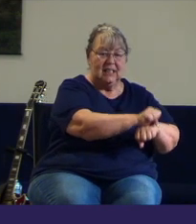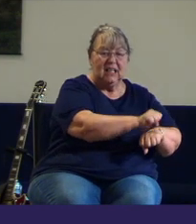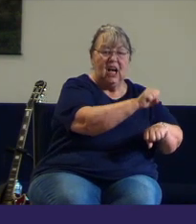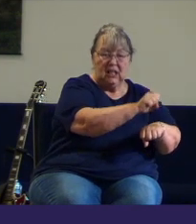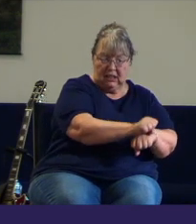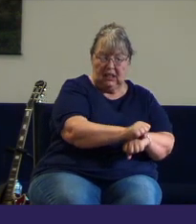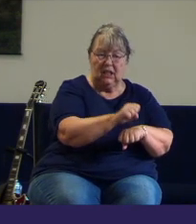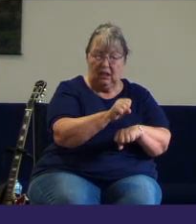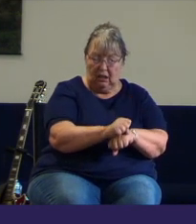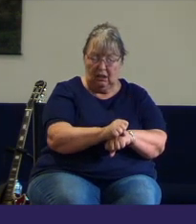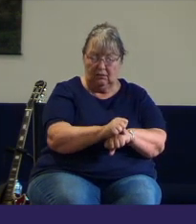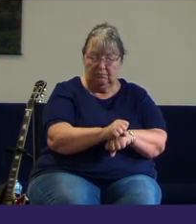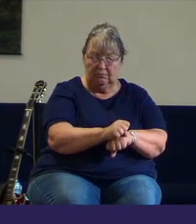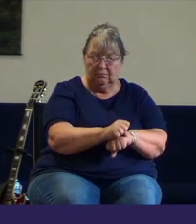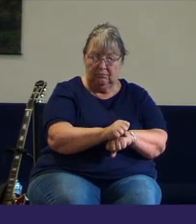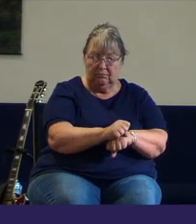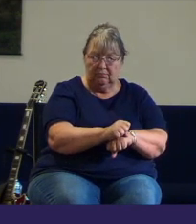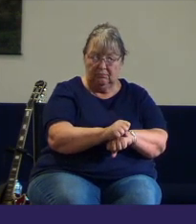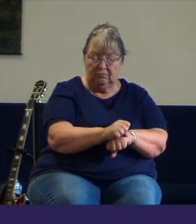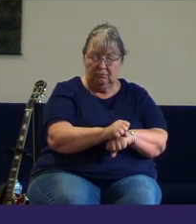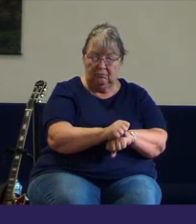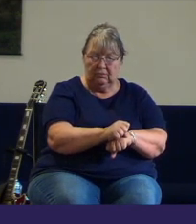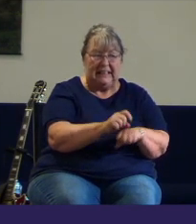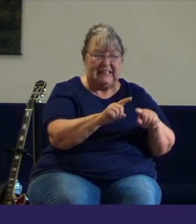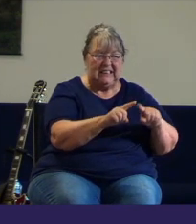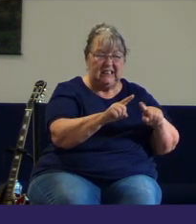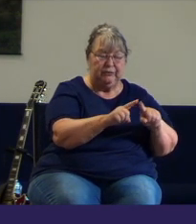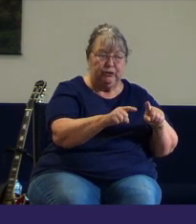declaring, he's preaching,